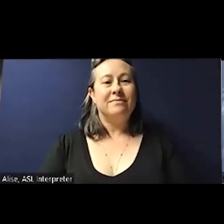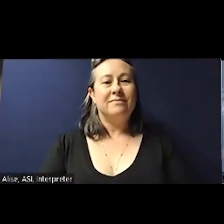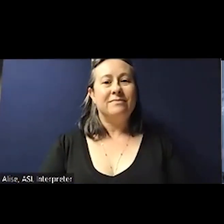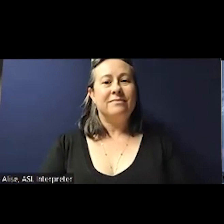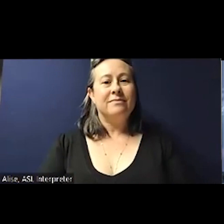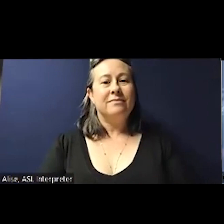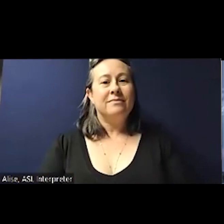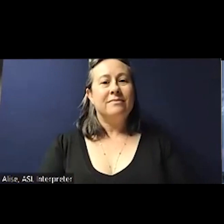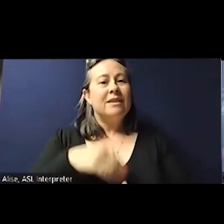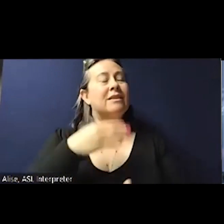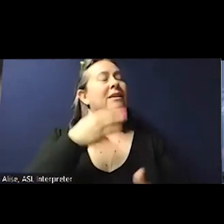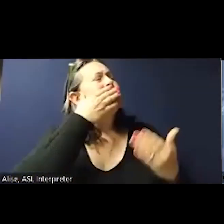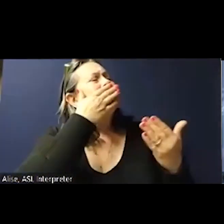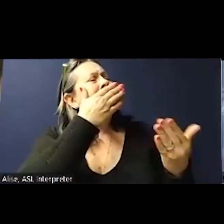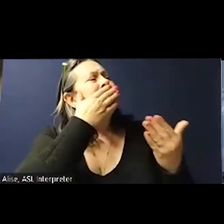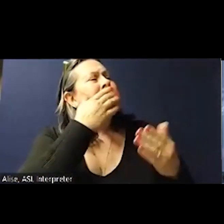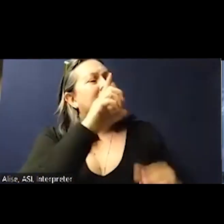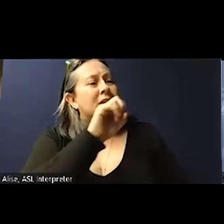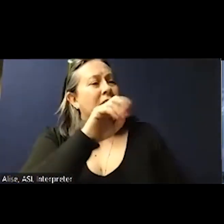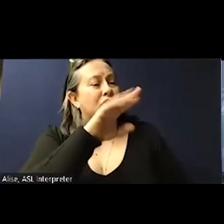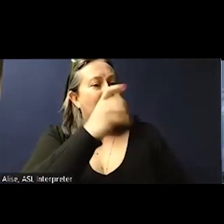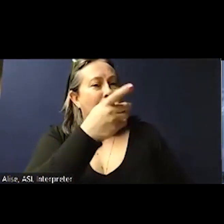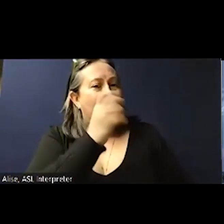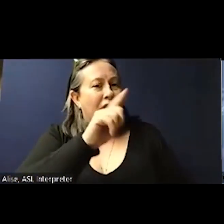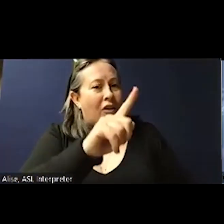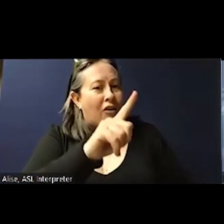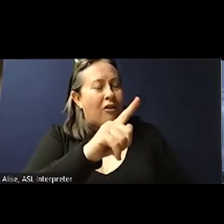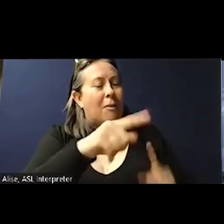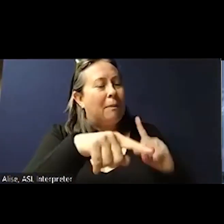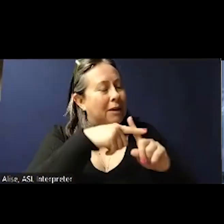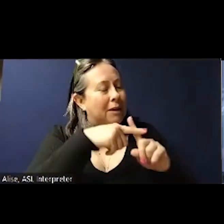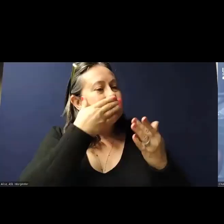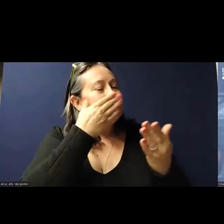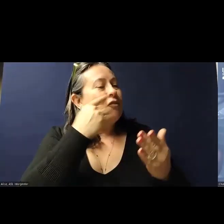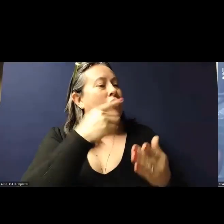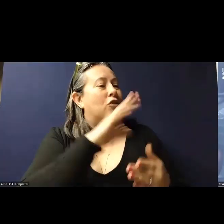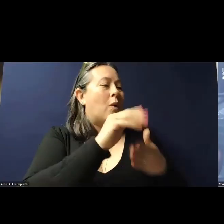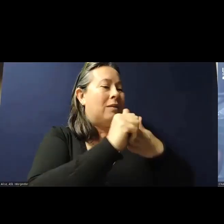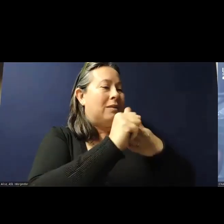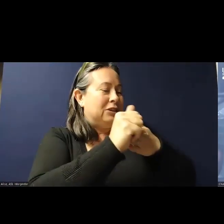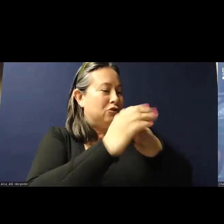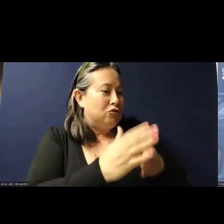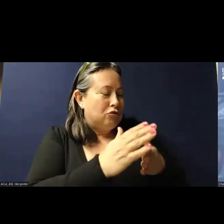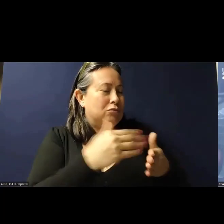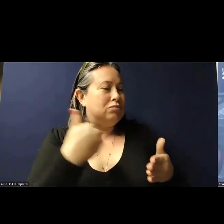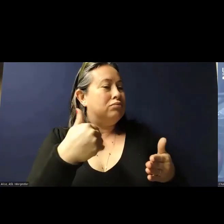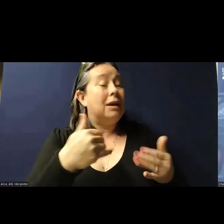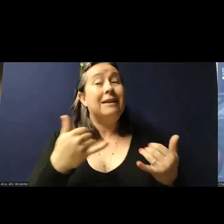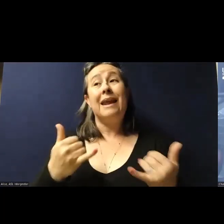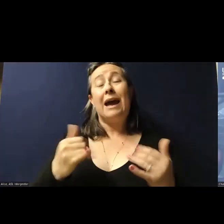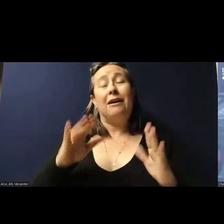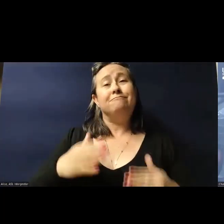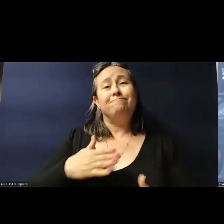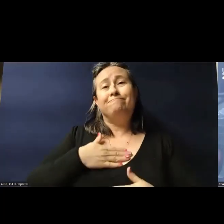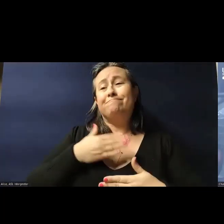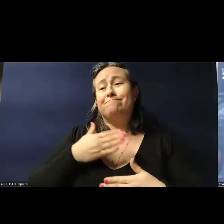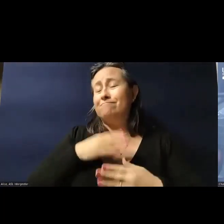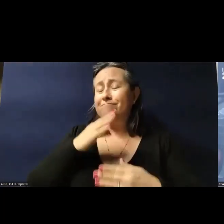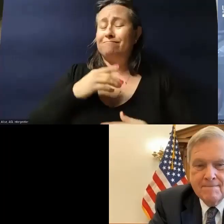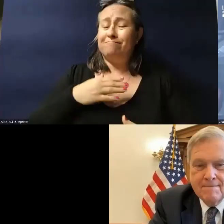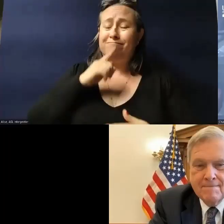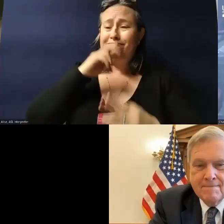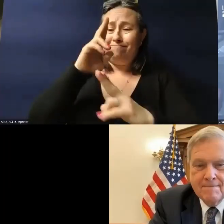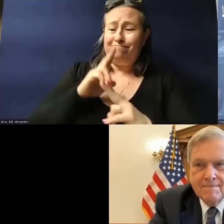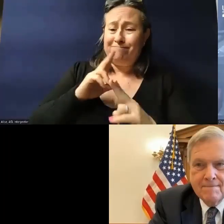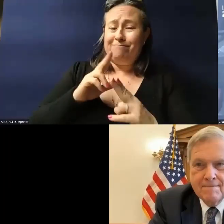Thank you, Dr. Carnival, for that overview and for your leadership of the President's Cancer Moonshot effort. It's now my great pleasure to introduce